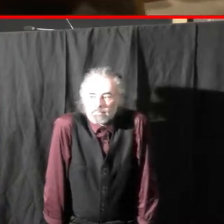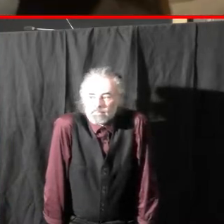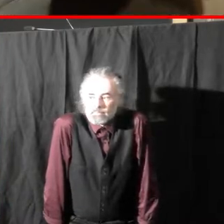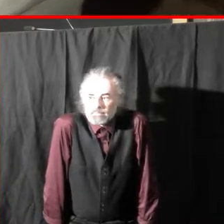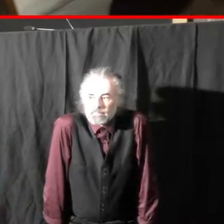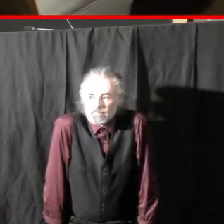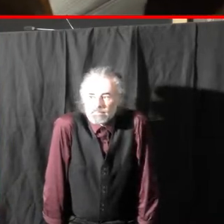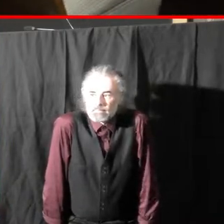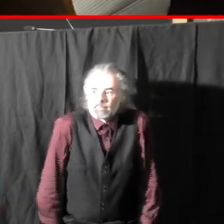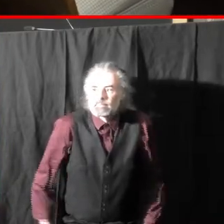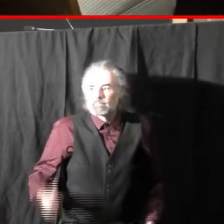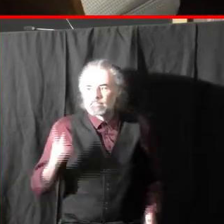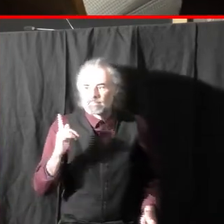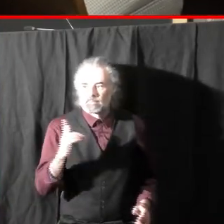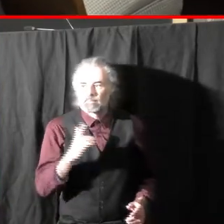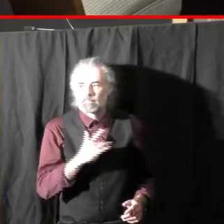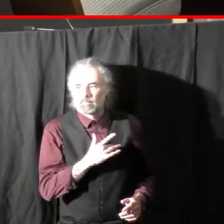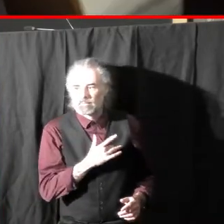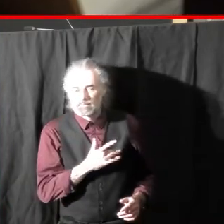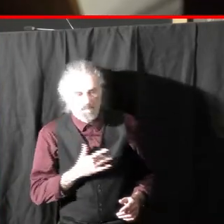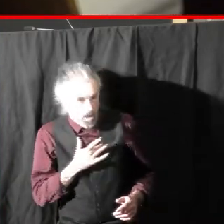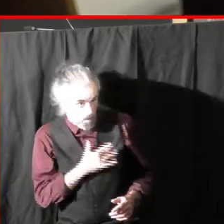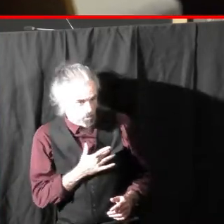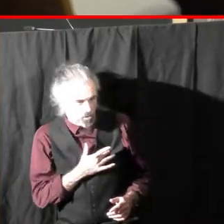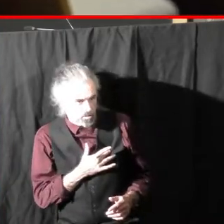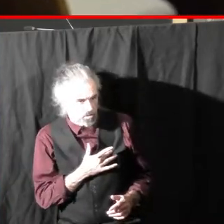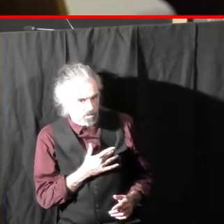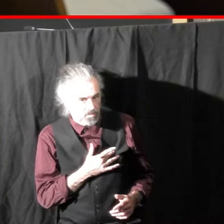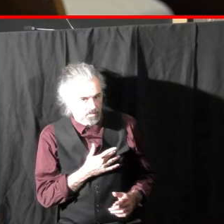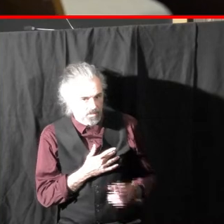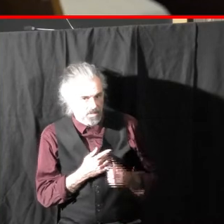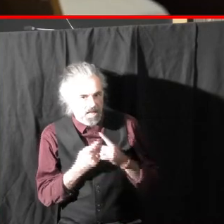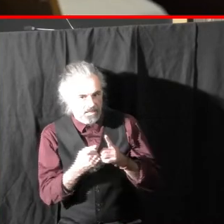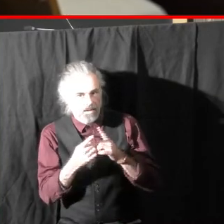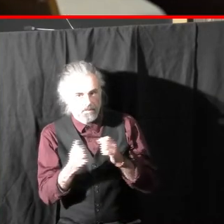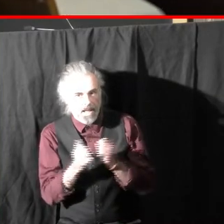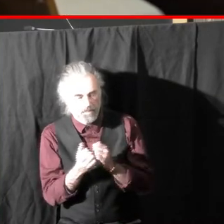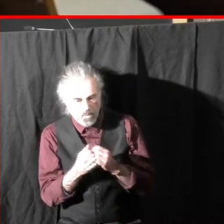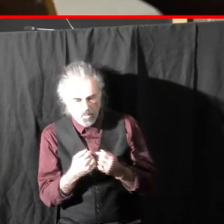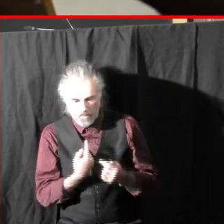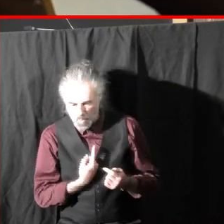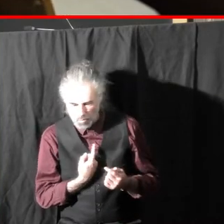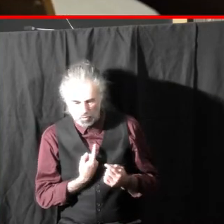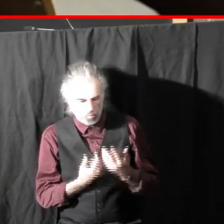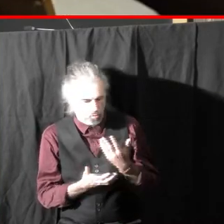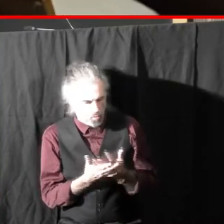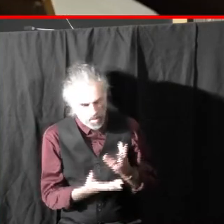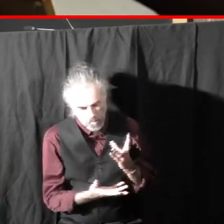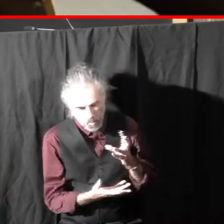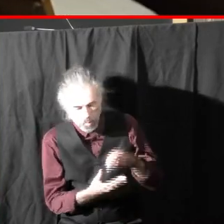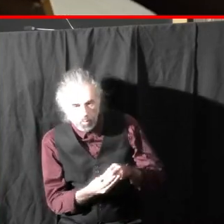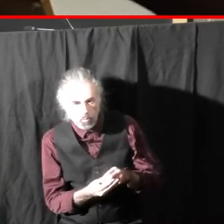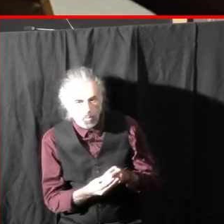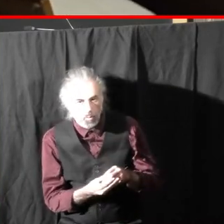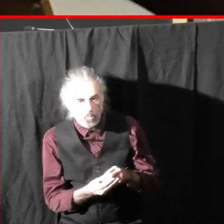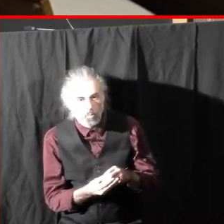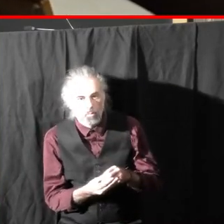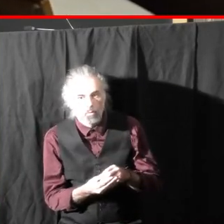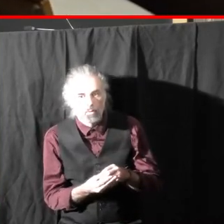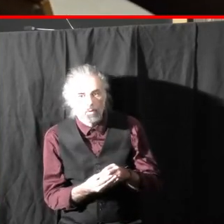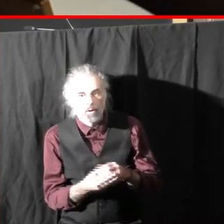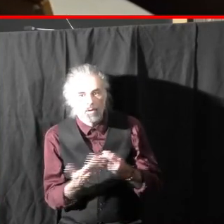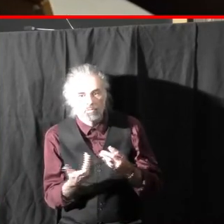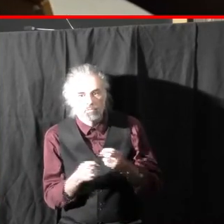So emotion sells papers, and personal stories sell papers, and emotion can